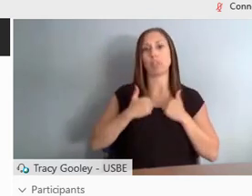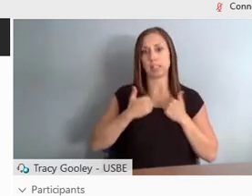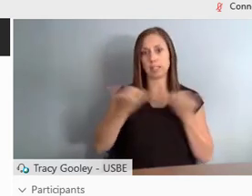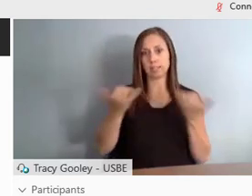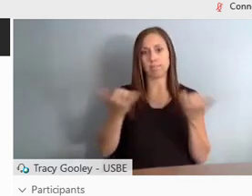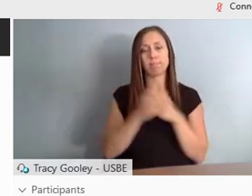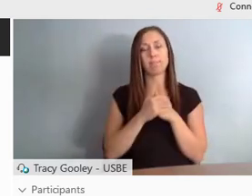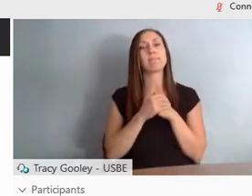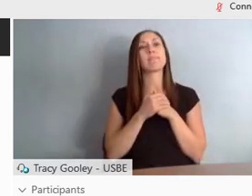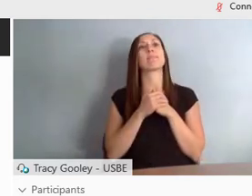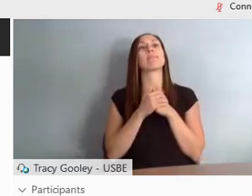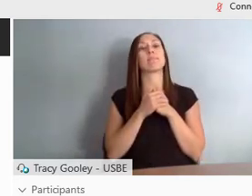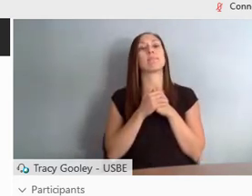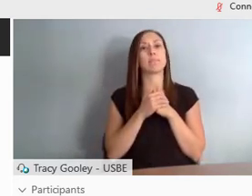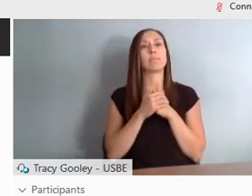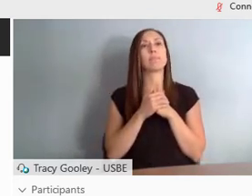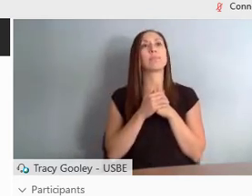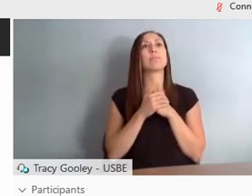for you